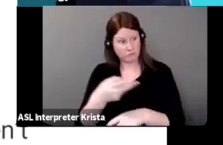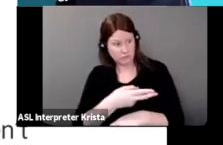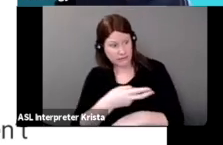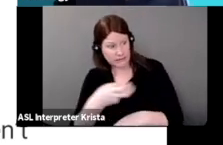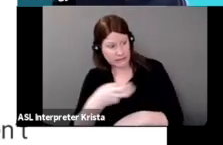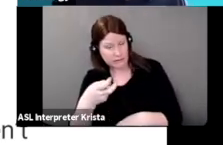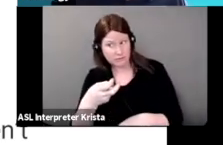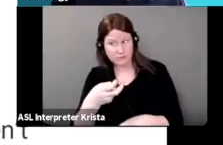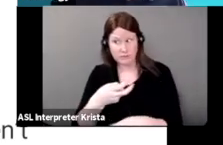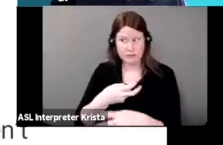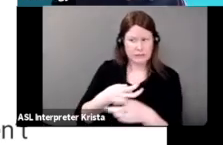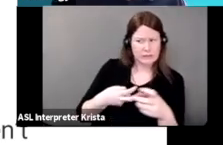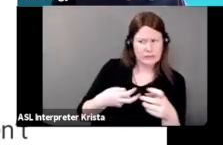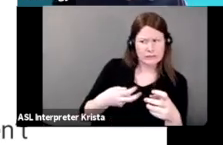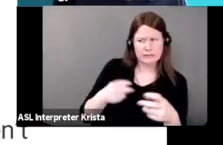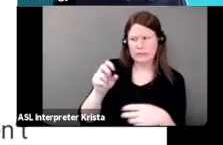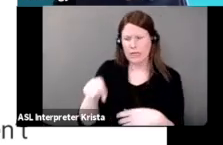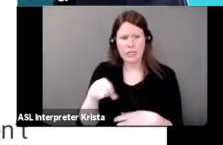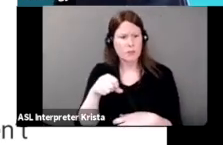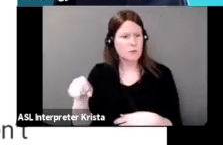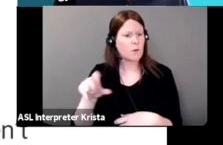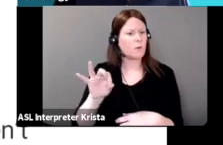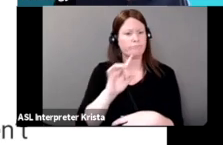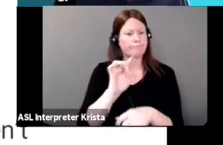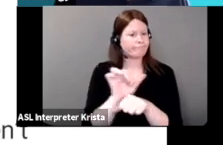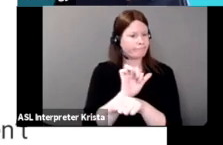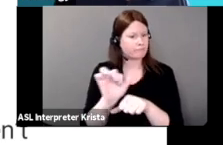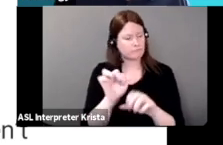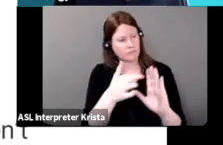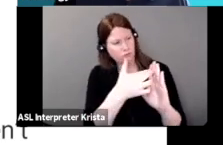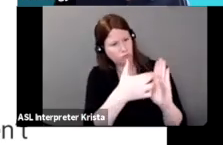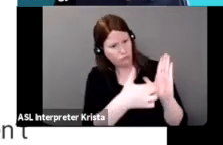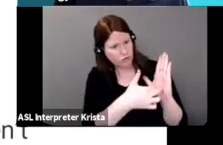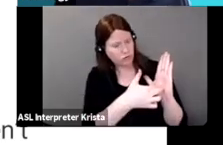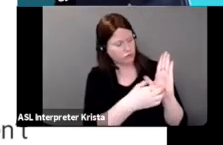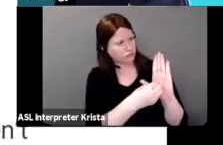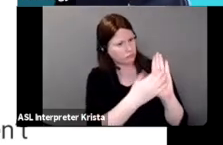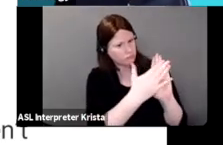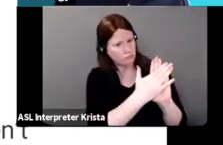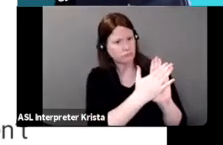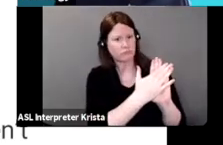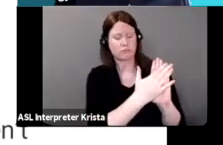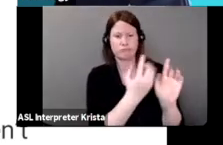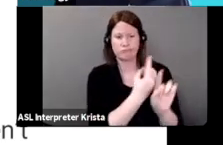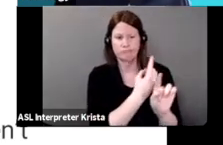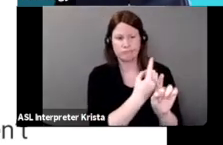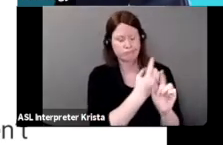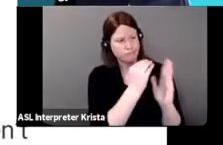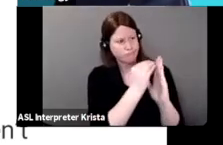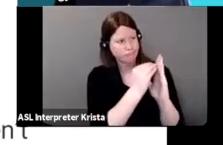not. But if it is registered or properly, the proper bookkeeping is done, then that makes